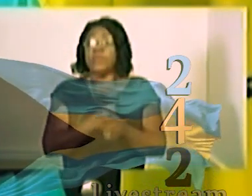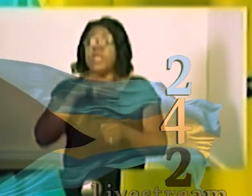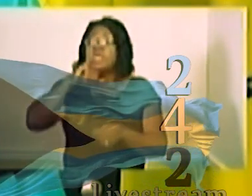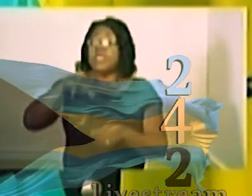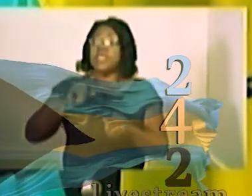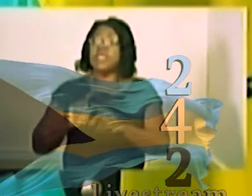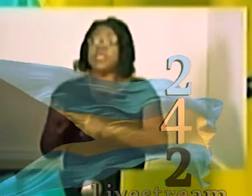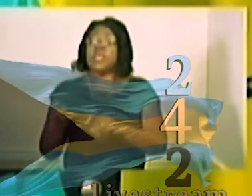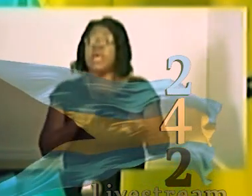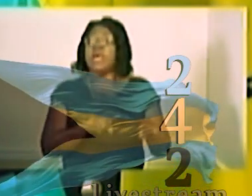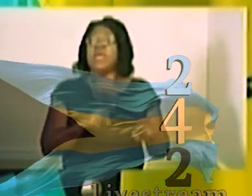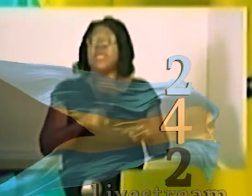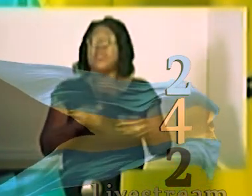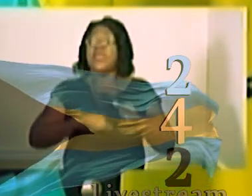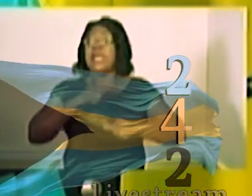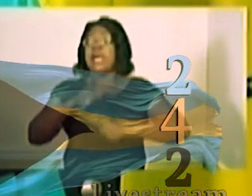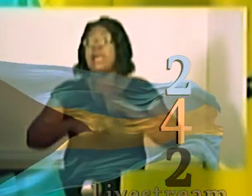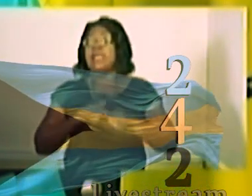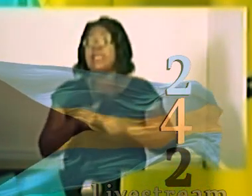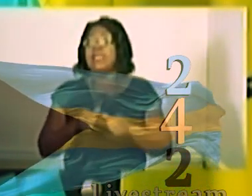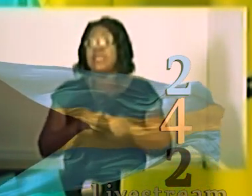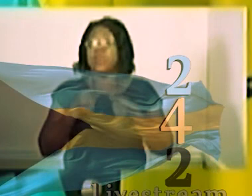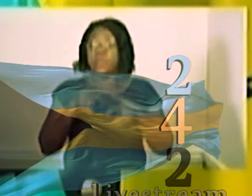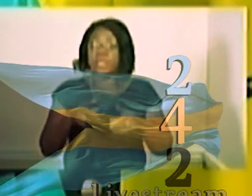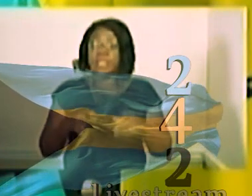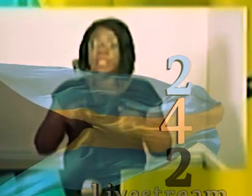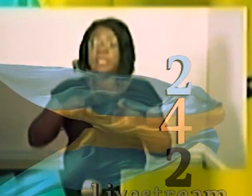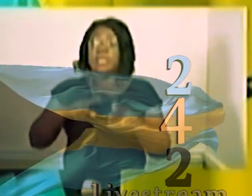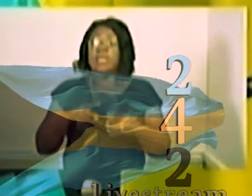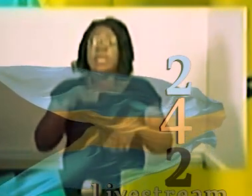Just as we acted quickly at the outset of the pandemic,